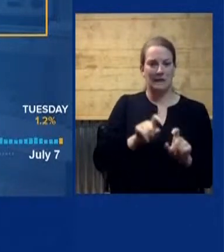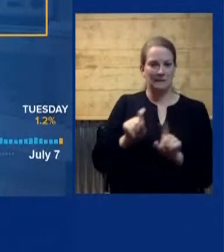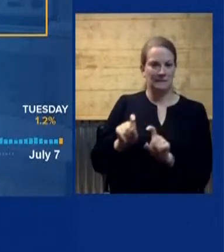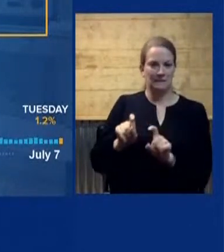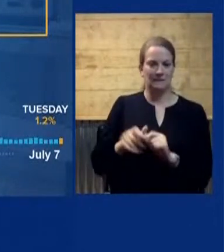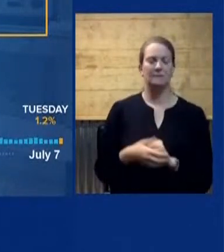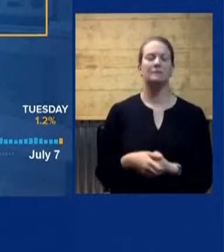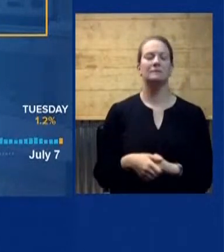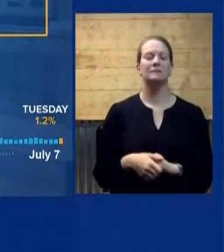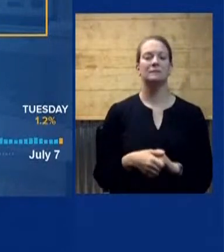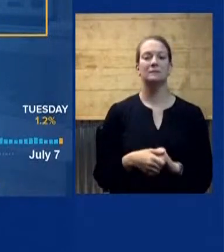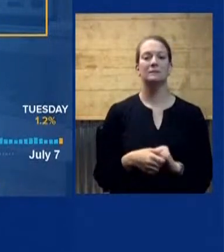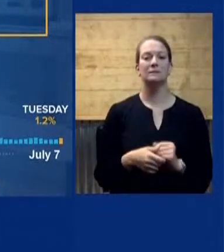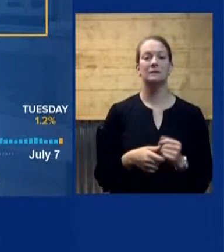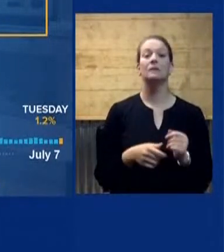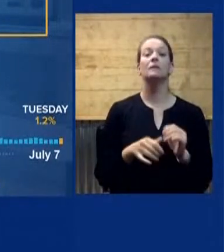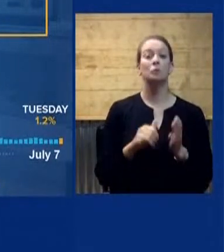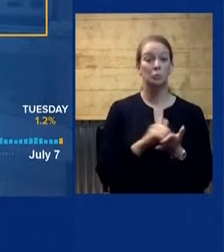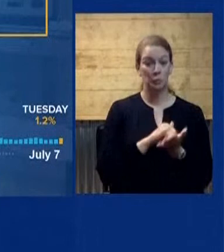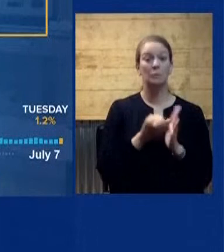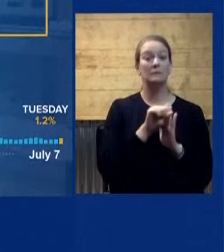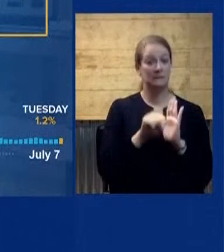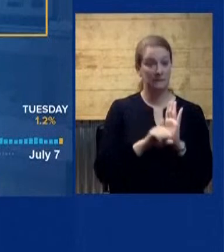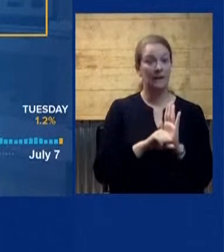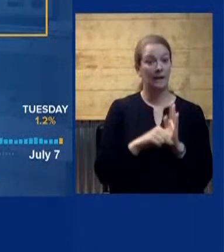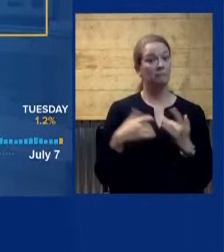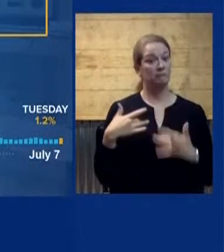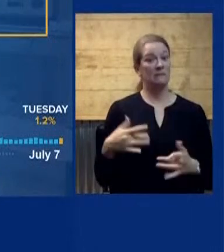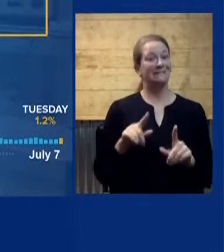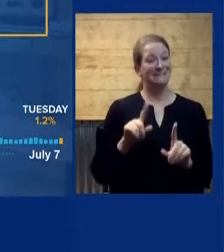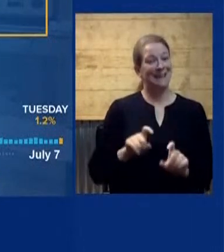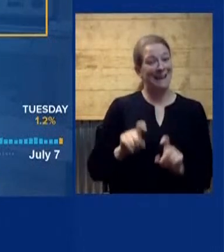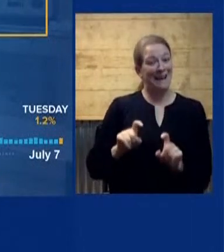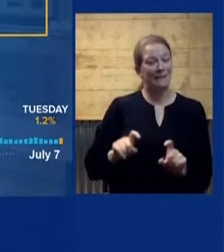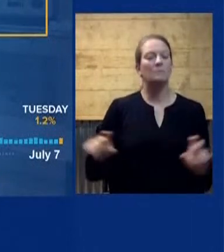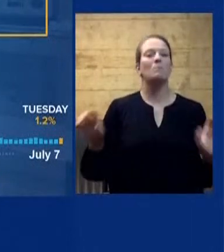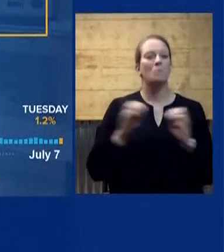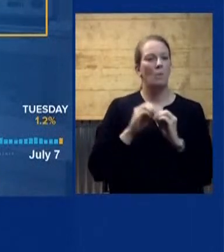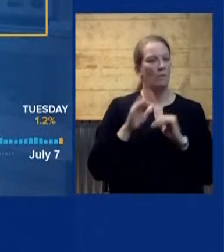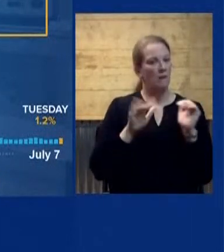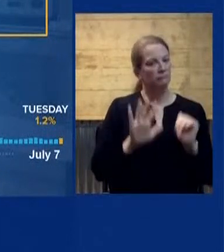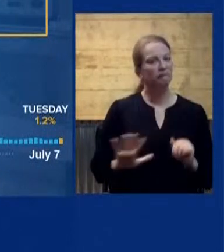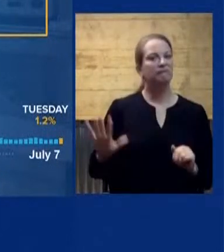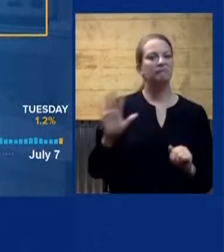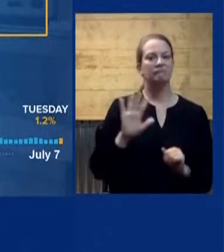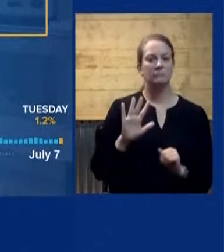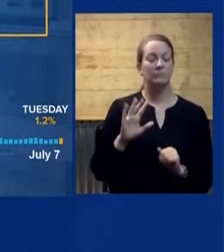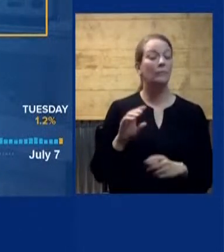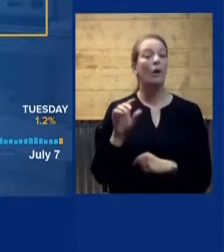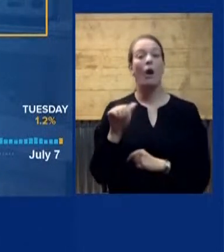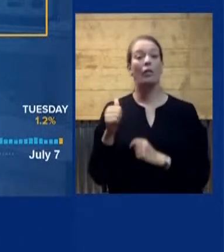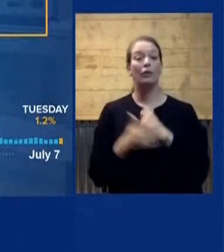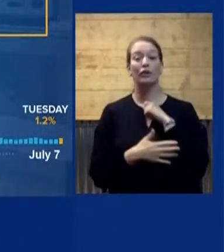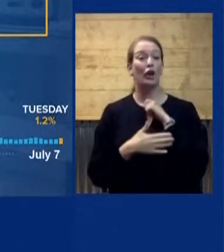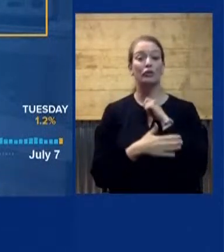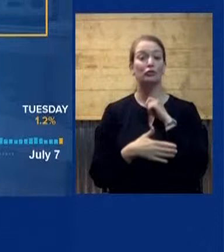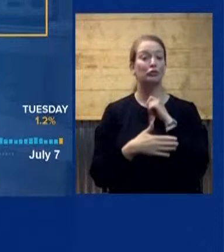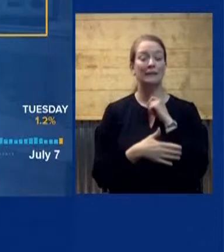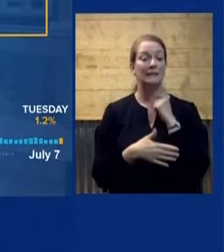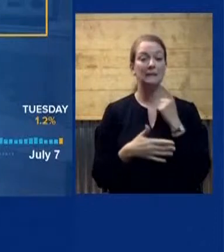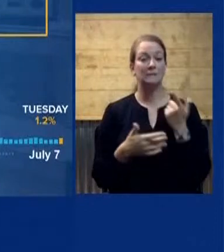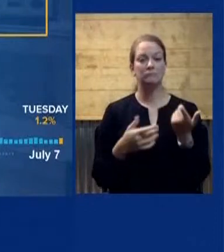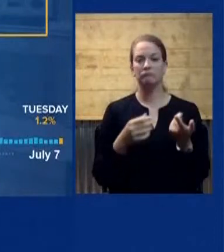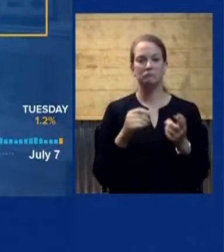state tests more than New York tests. I don't believe there's a country that per capita tests more than New